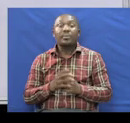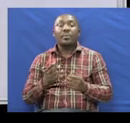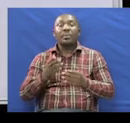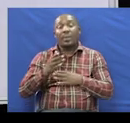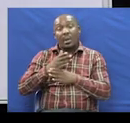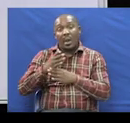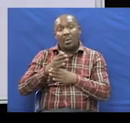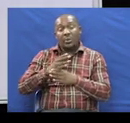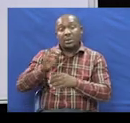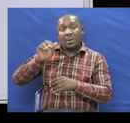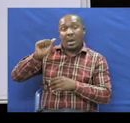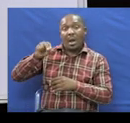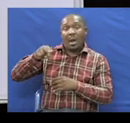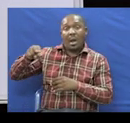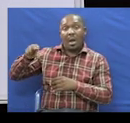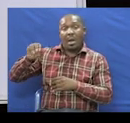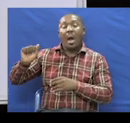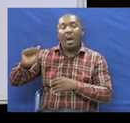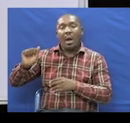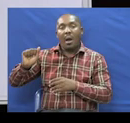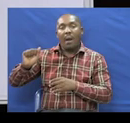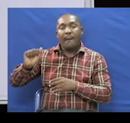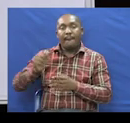about Anna. Anna